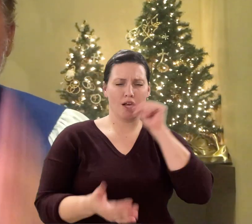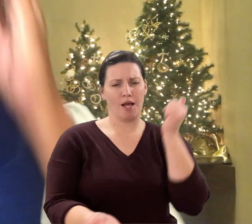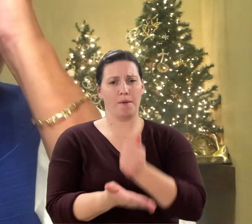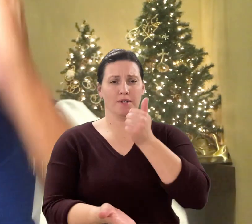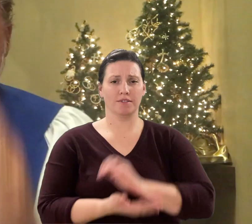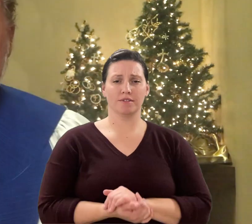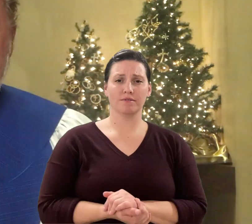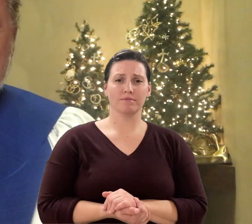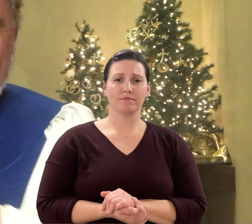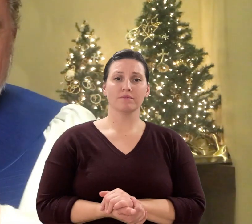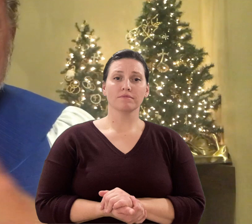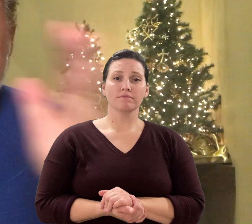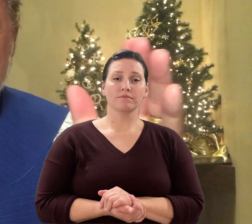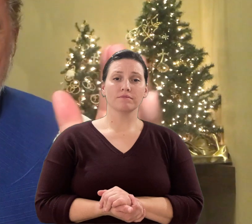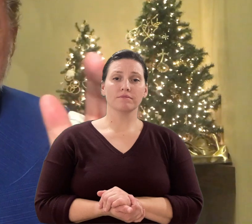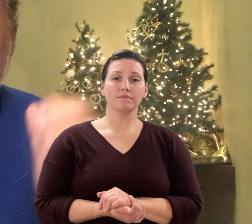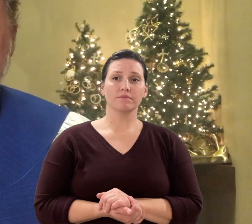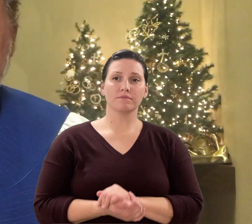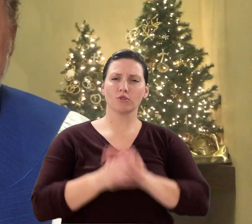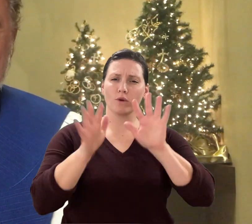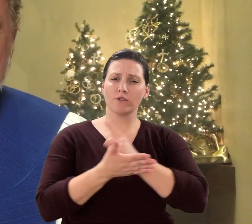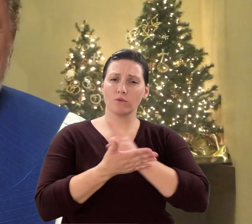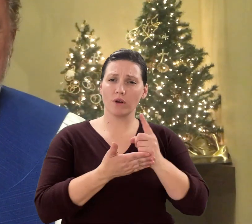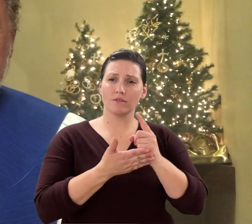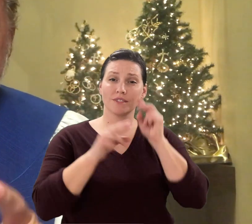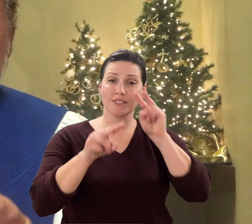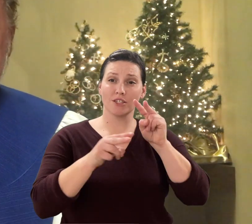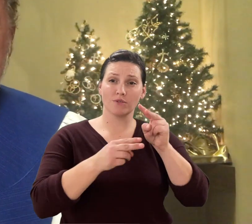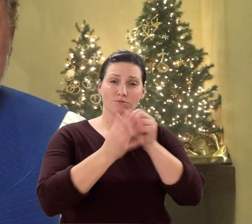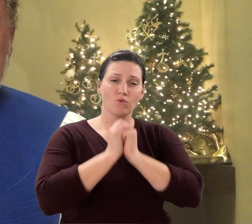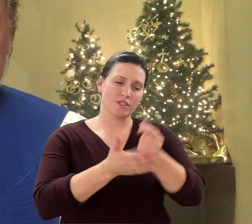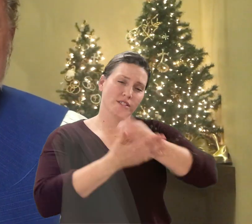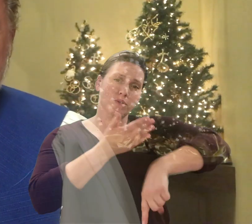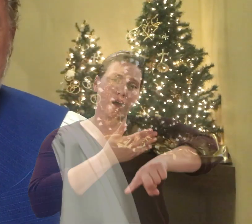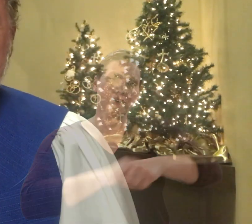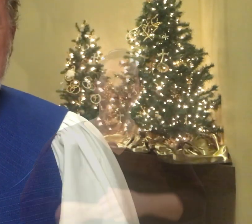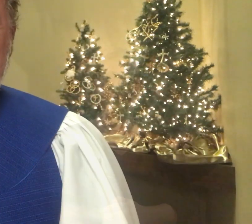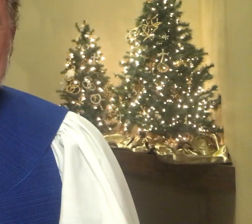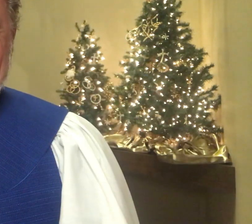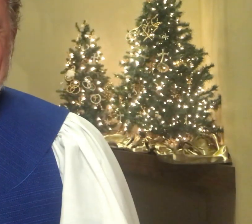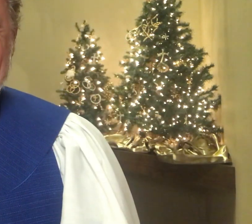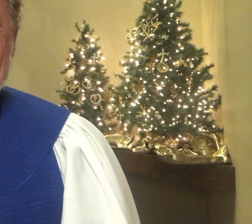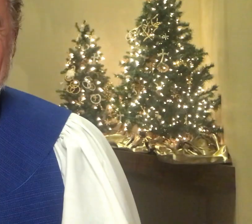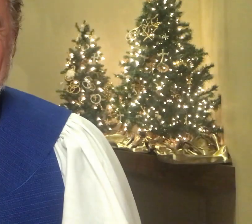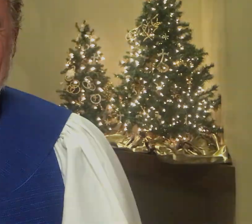with favor and give you peace. Amen. Have a great week. We'll see you in worship next week.